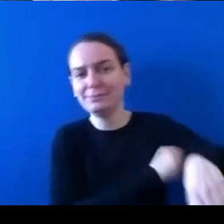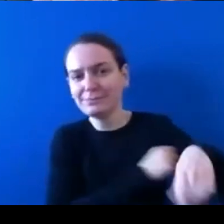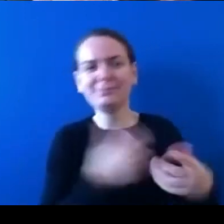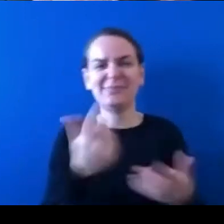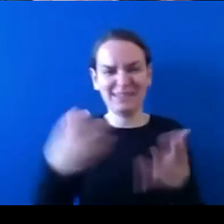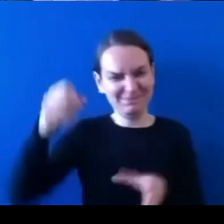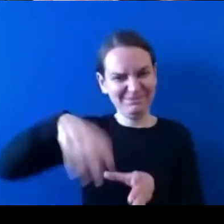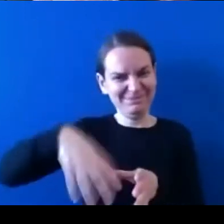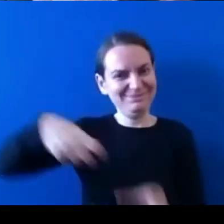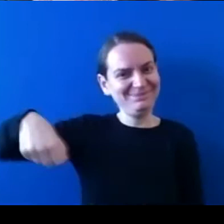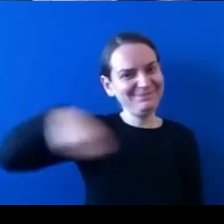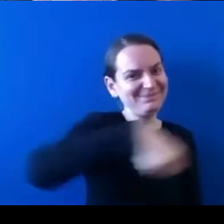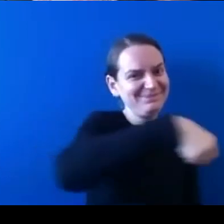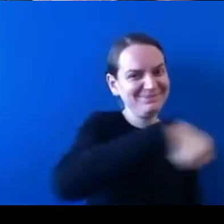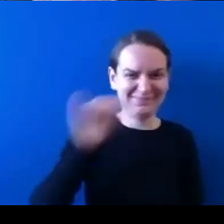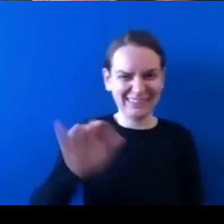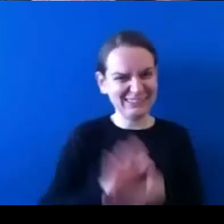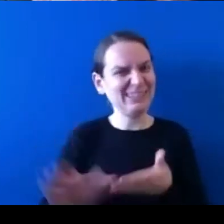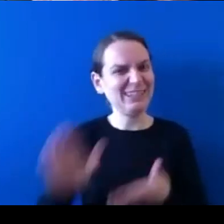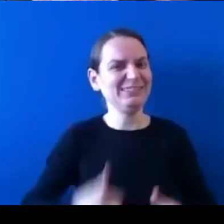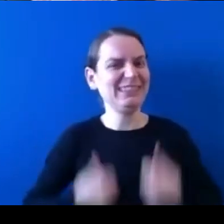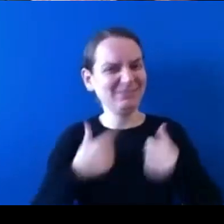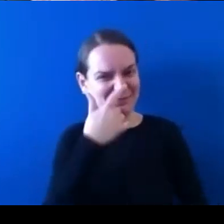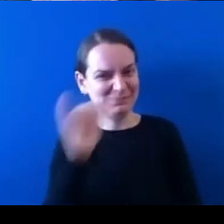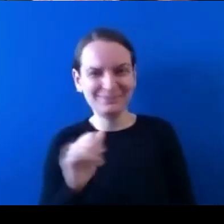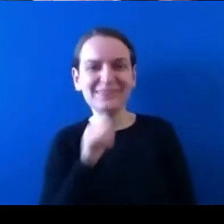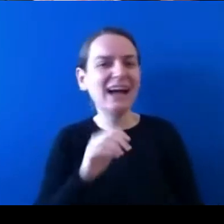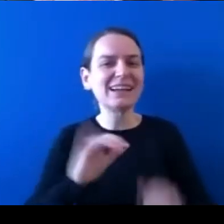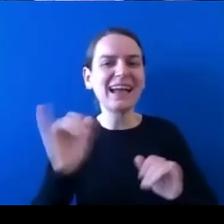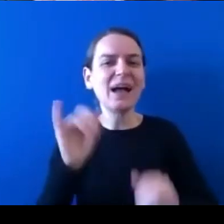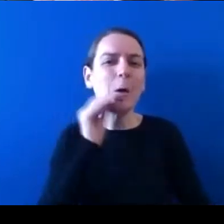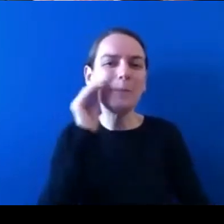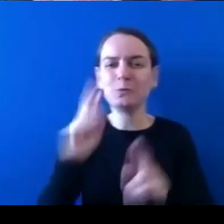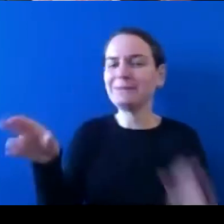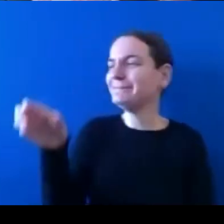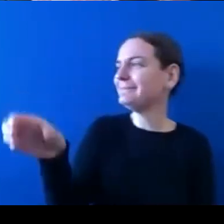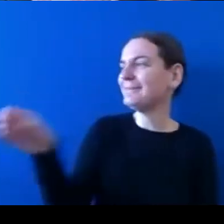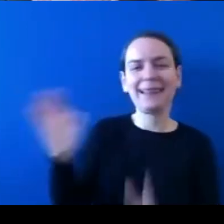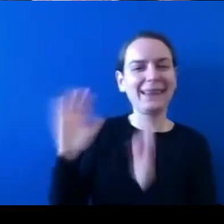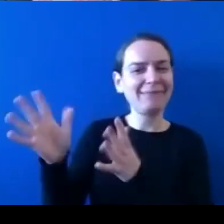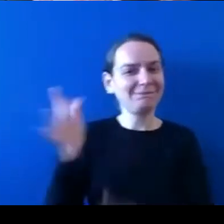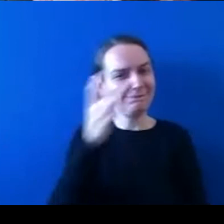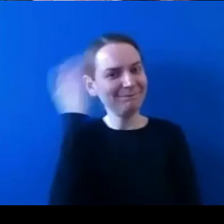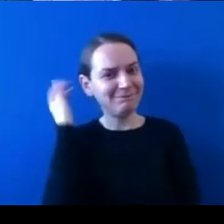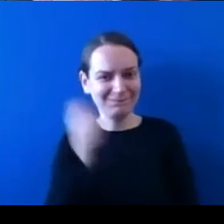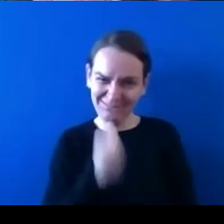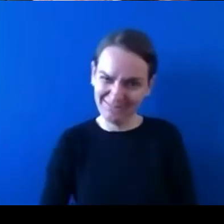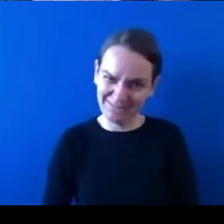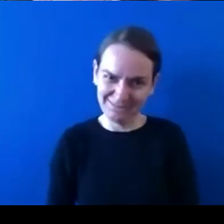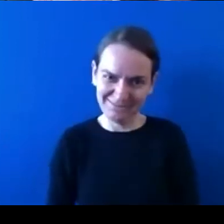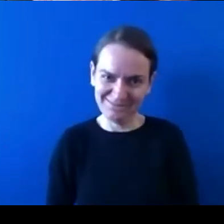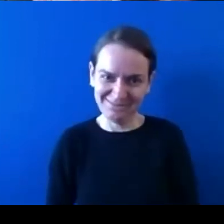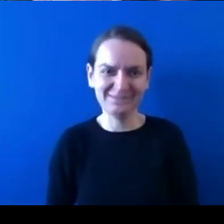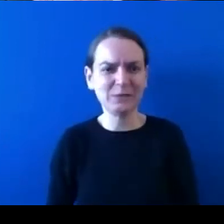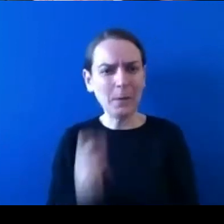this bathroom has a blue curtain and the stall is all white. And it may be difficult for you to get used to it